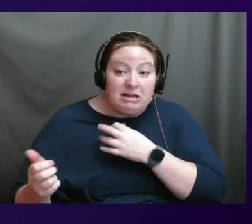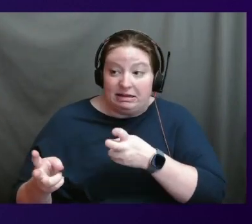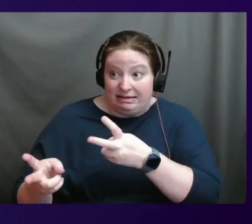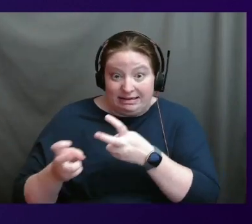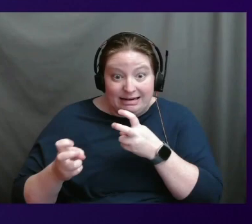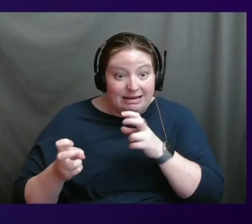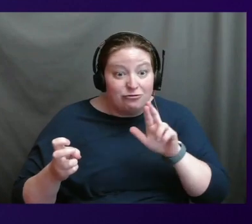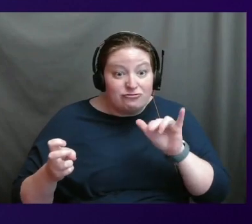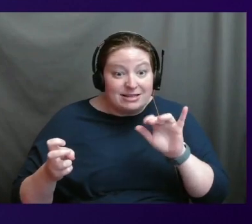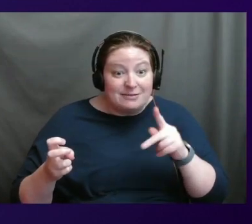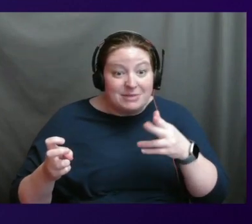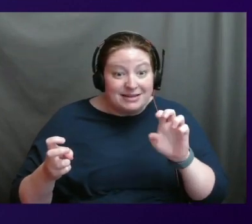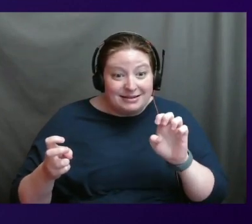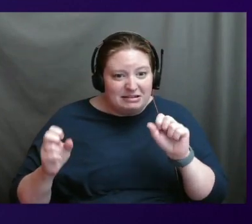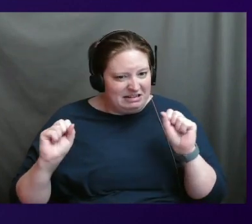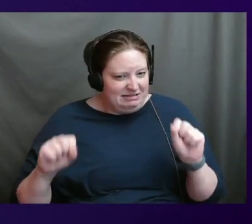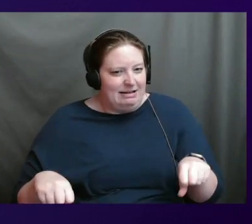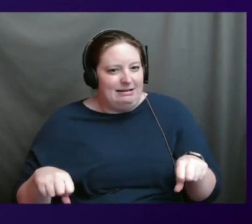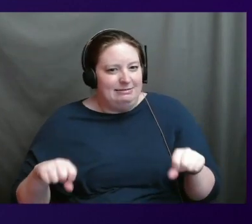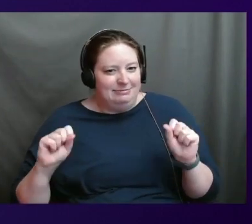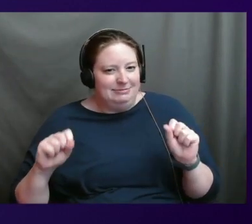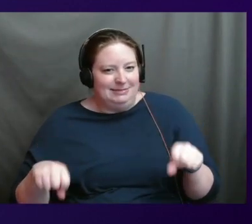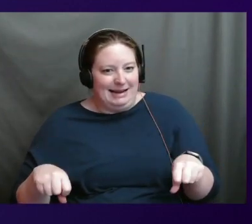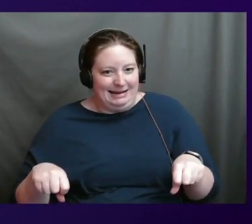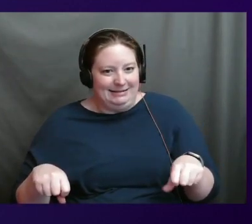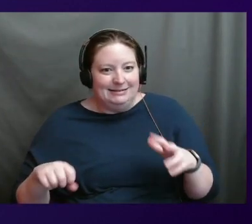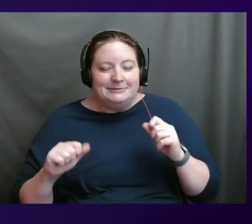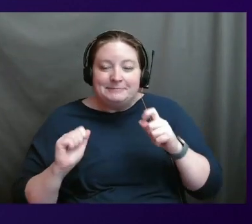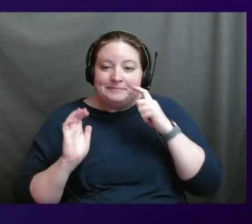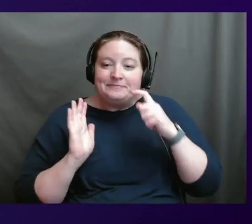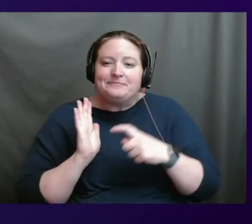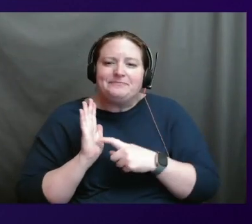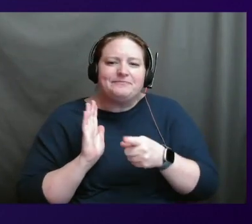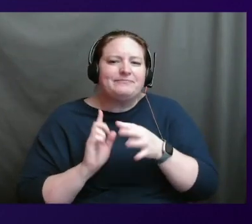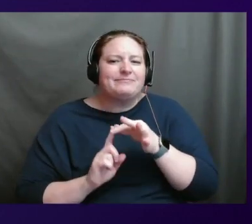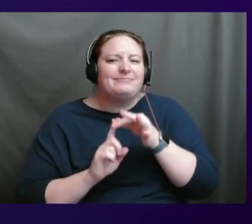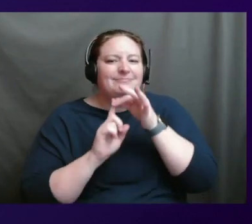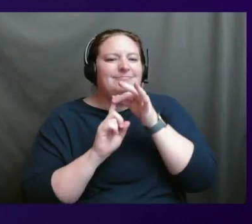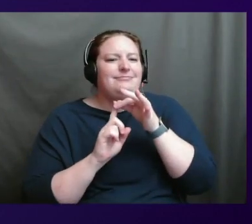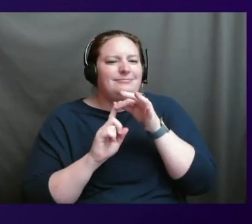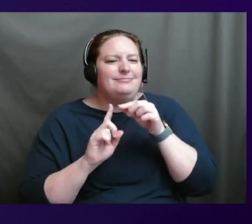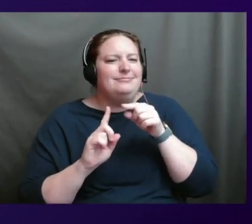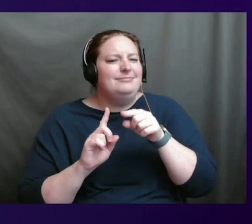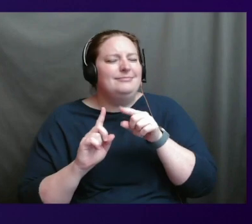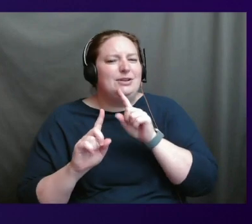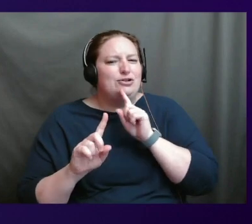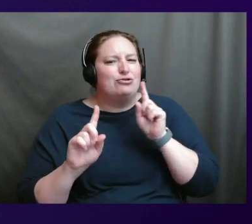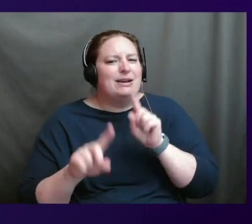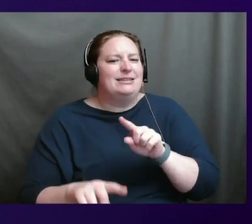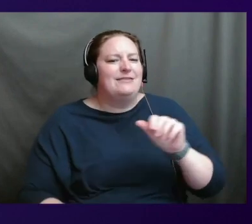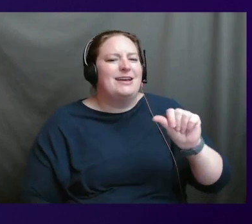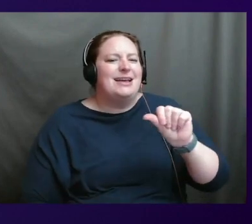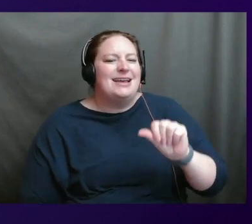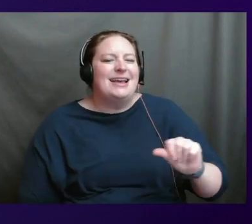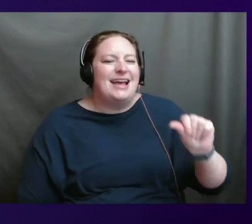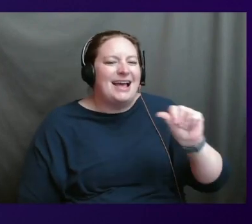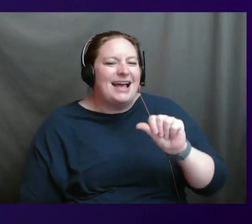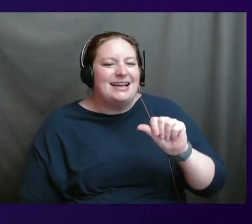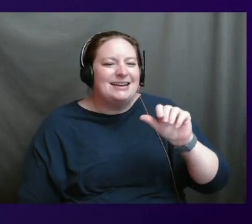so. Now, what you'll notice is that there's this special directive, this @AWS Cognito user